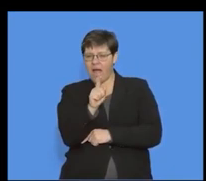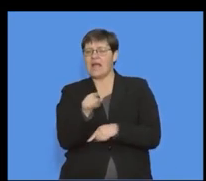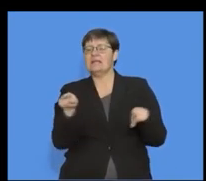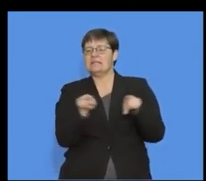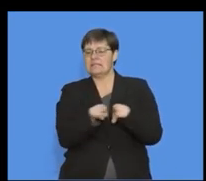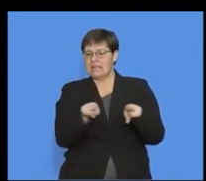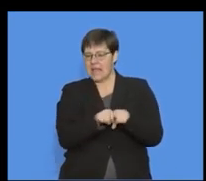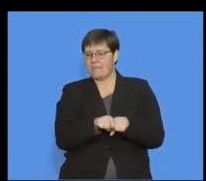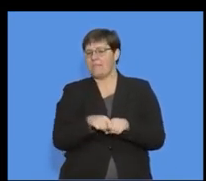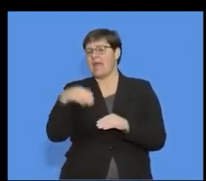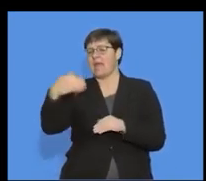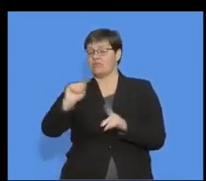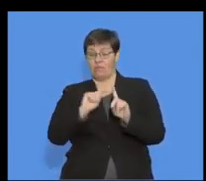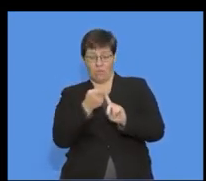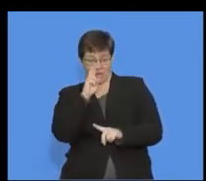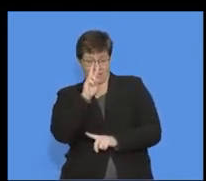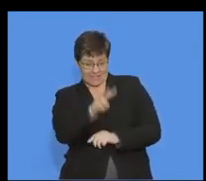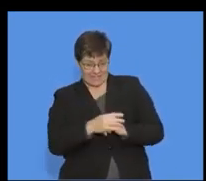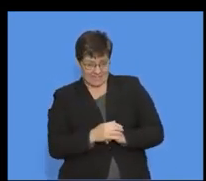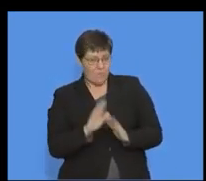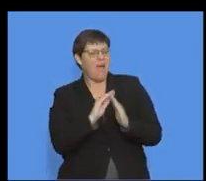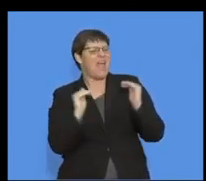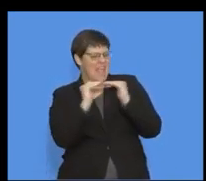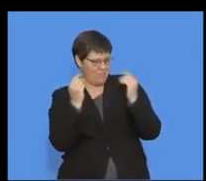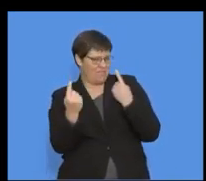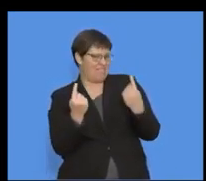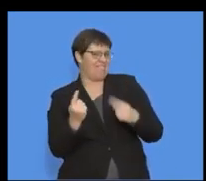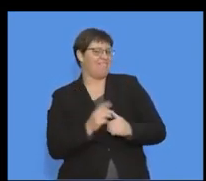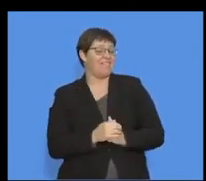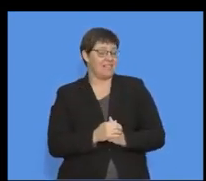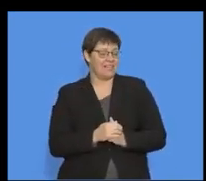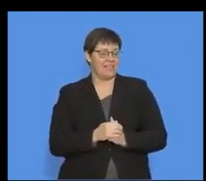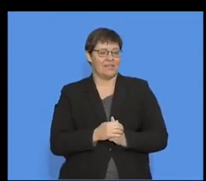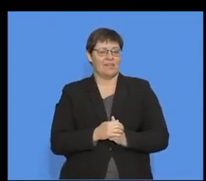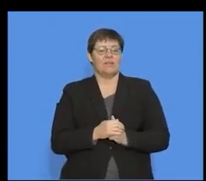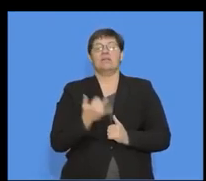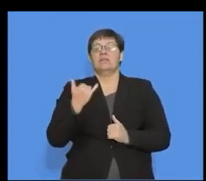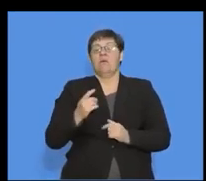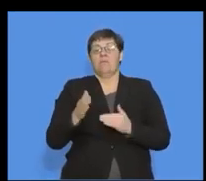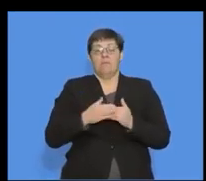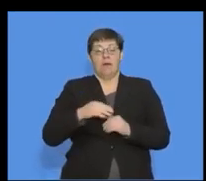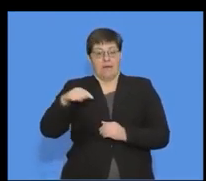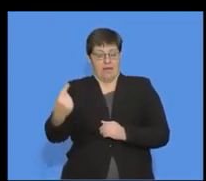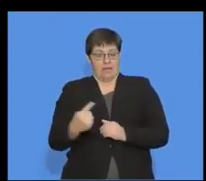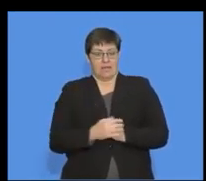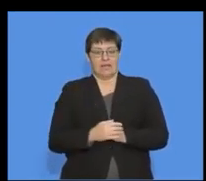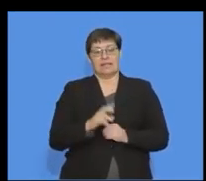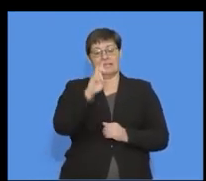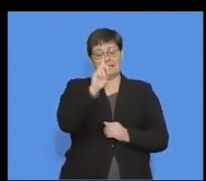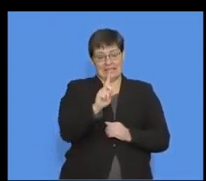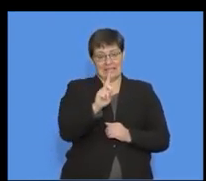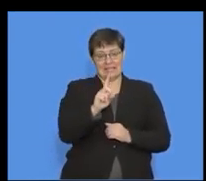the same external point, do you see, being equal to each other. Then the other thing they tell us is D is